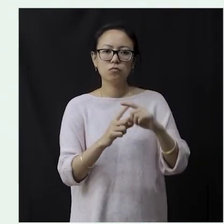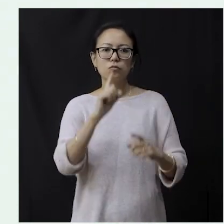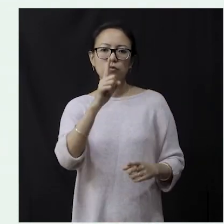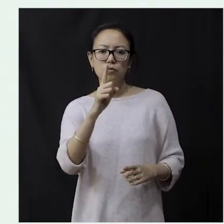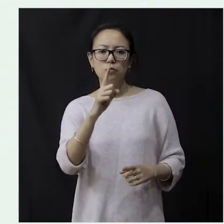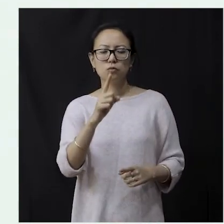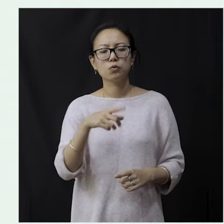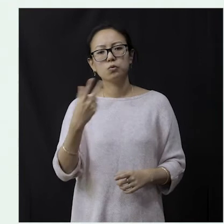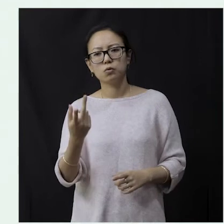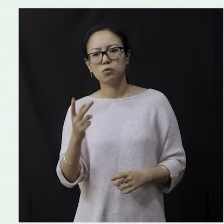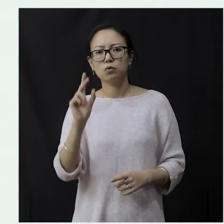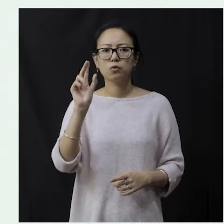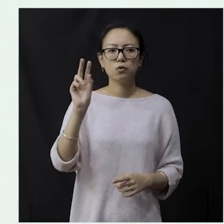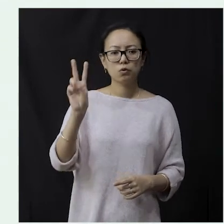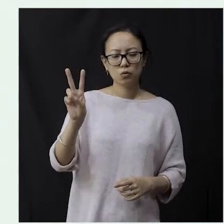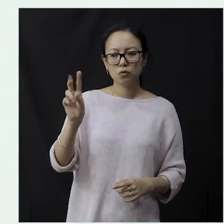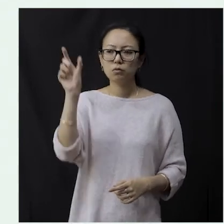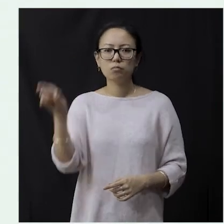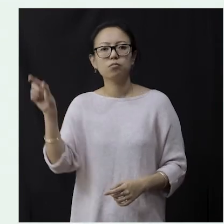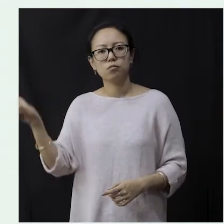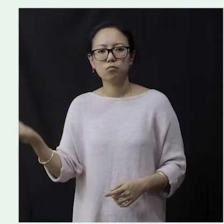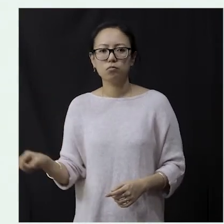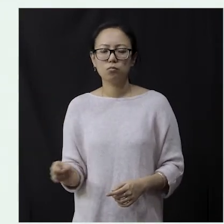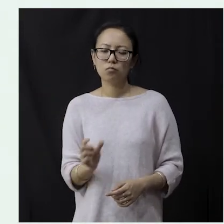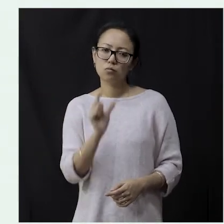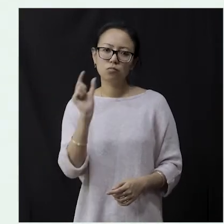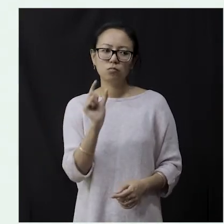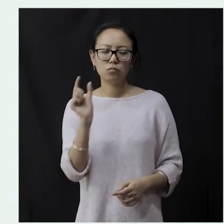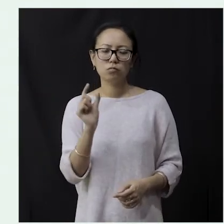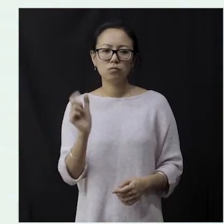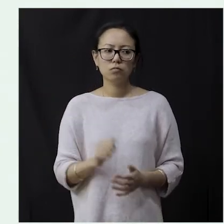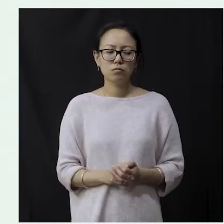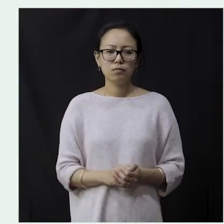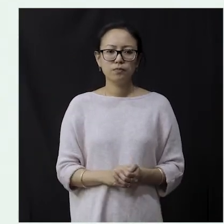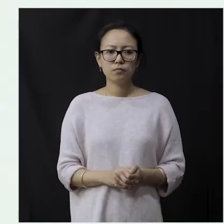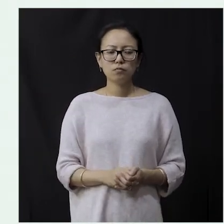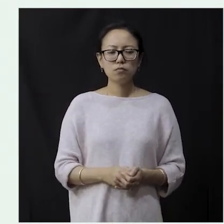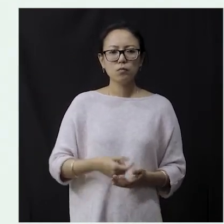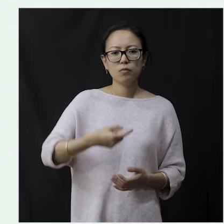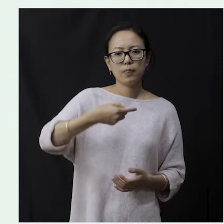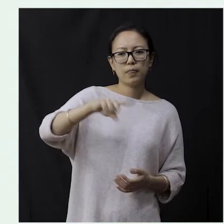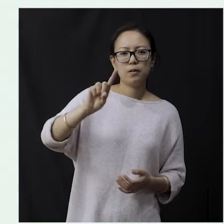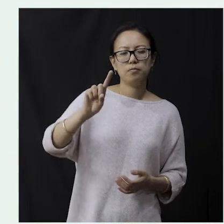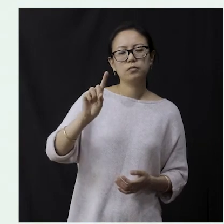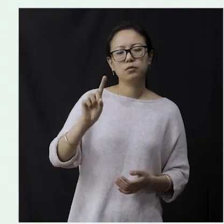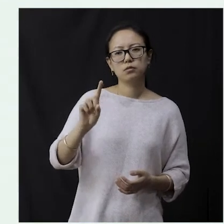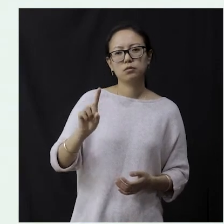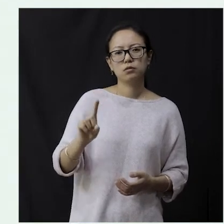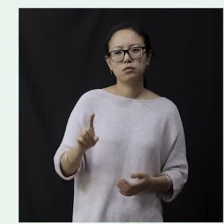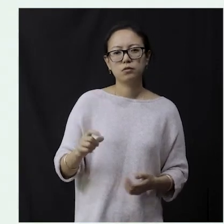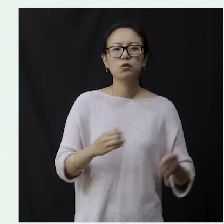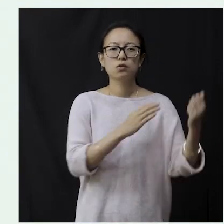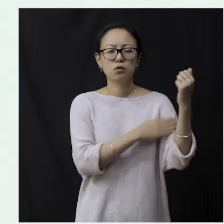people to cover short distances, okay. Here a person has to give effort to go from one place to another with the